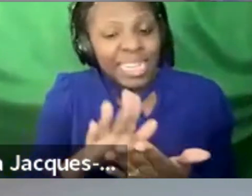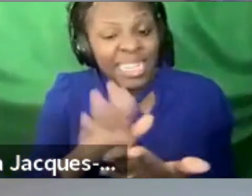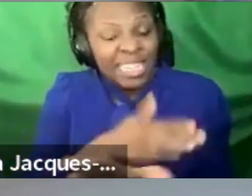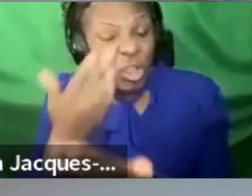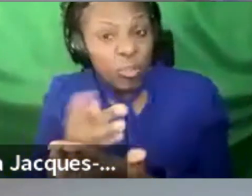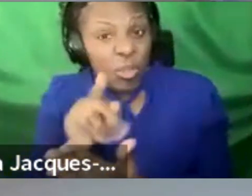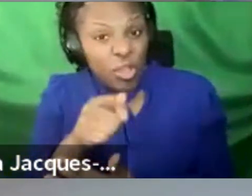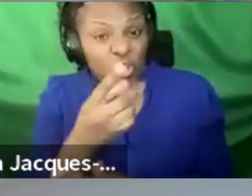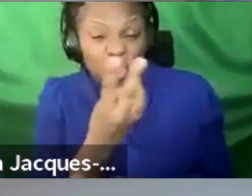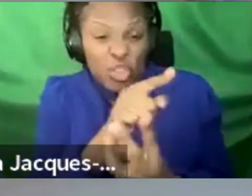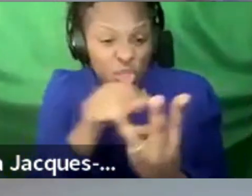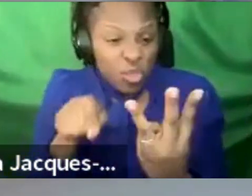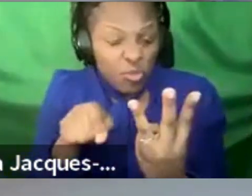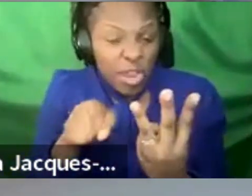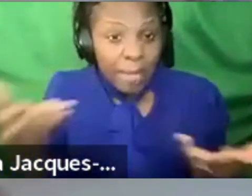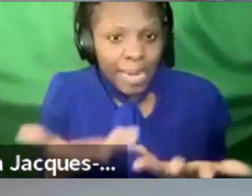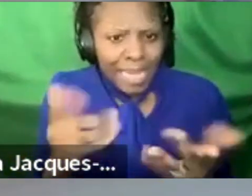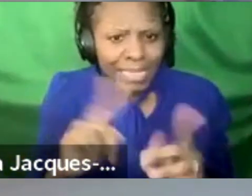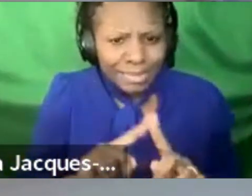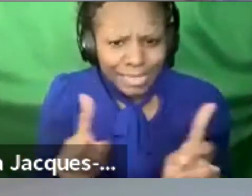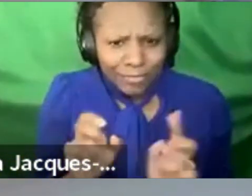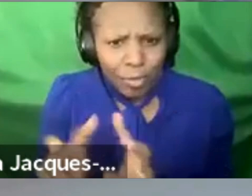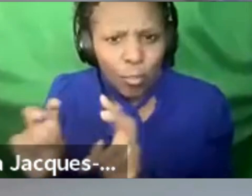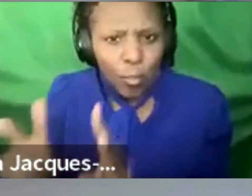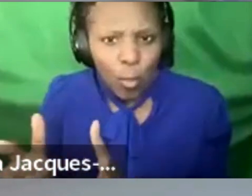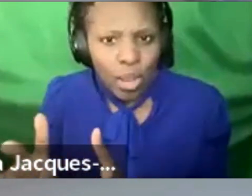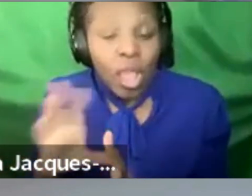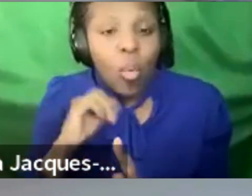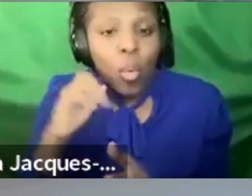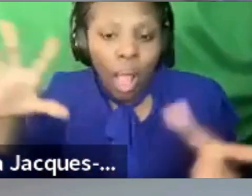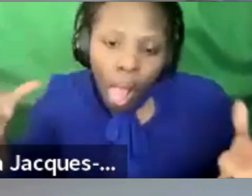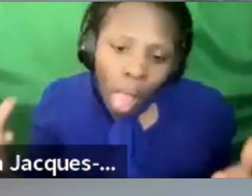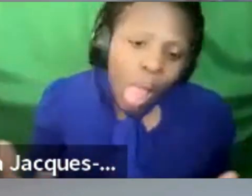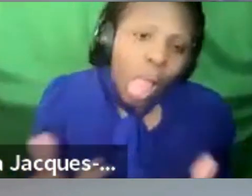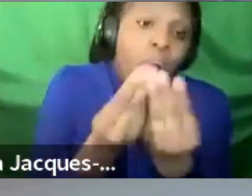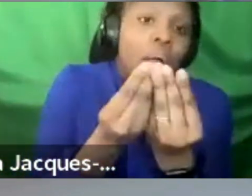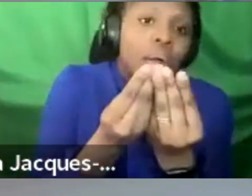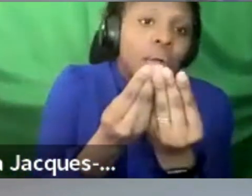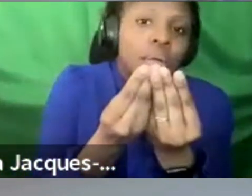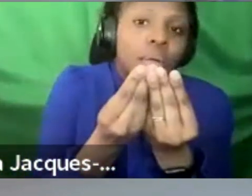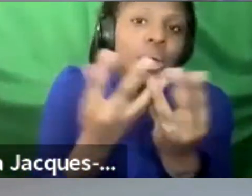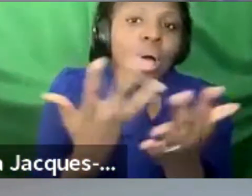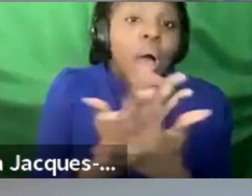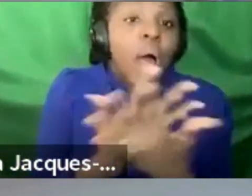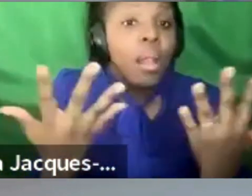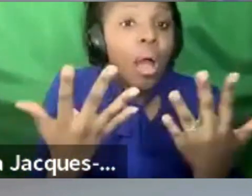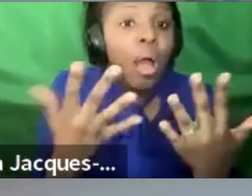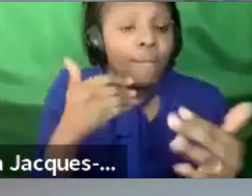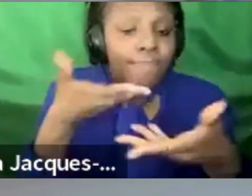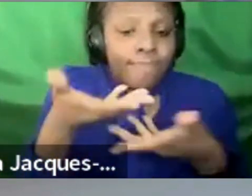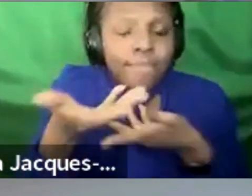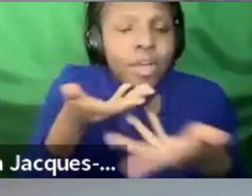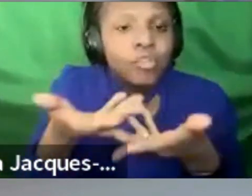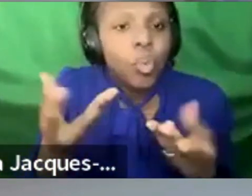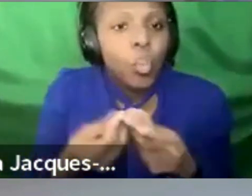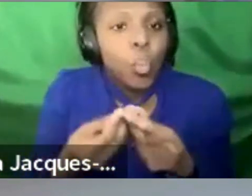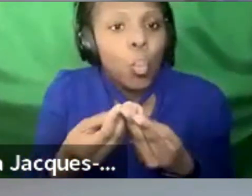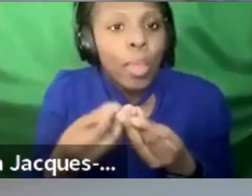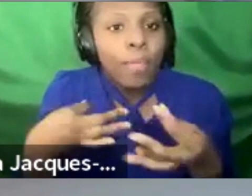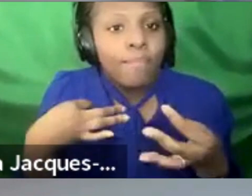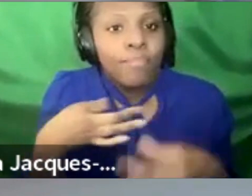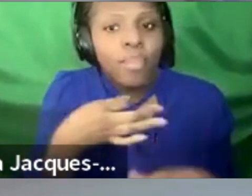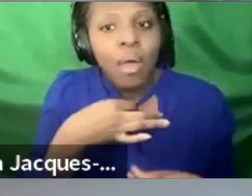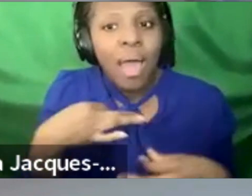plays in so many different ways. But I'm going to mash them together and have lots of conversations with my cast, and then